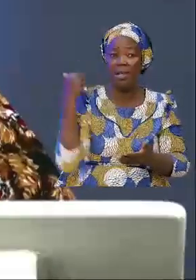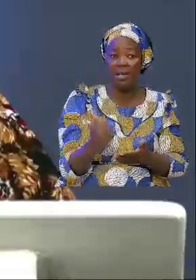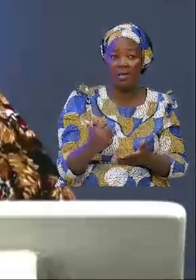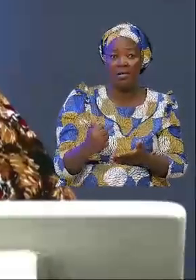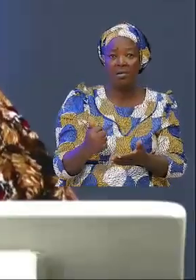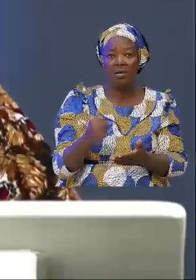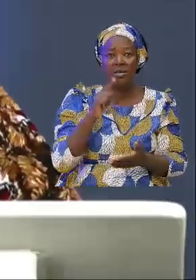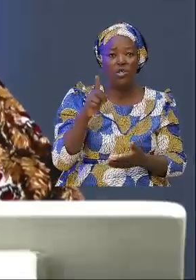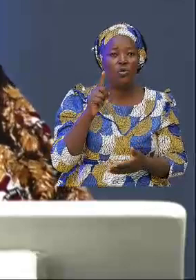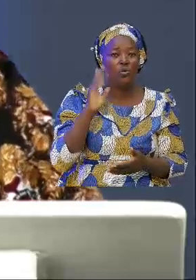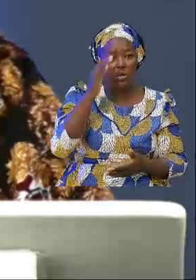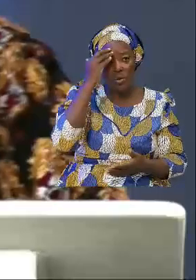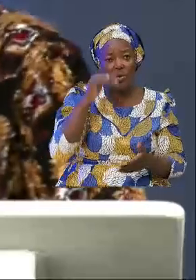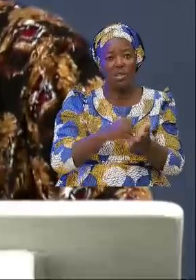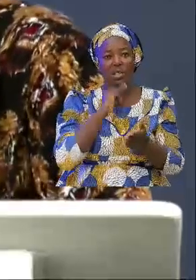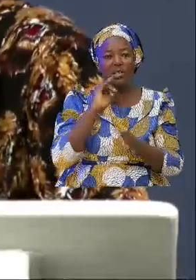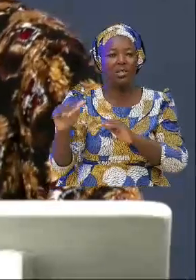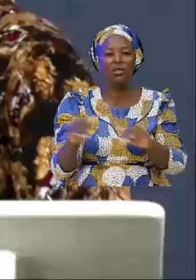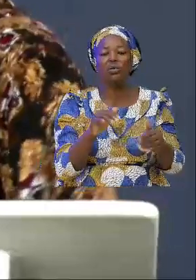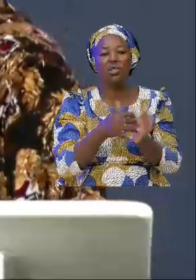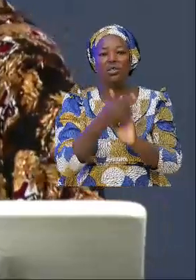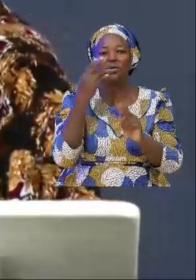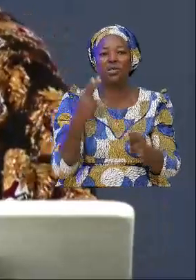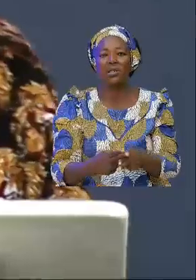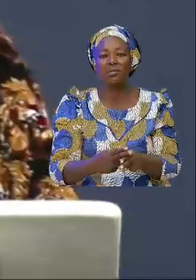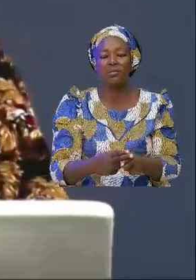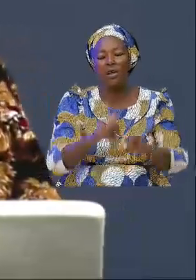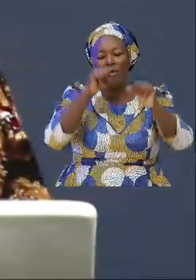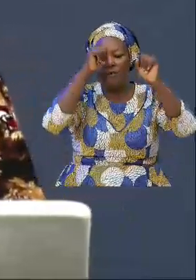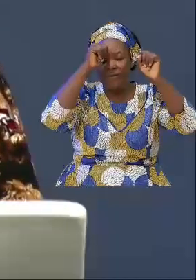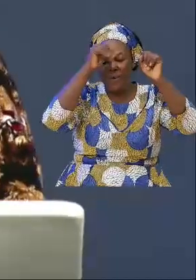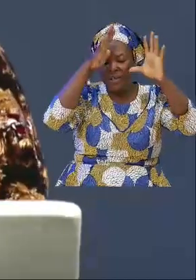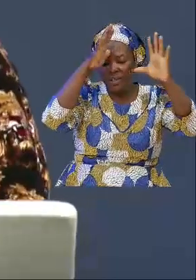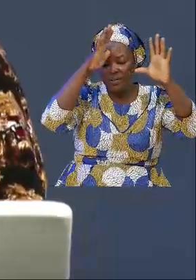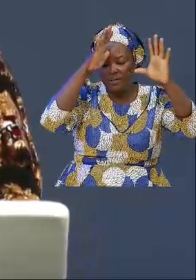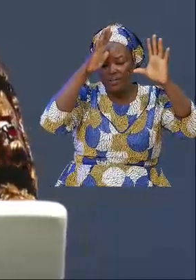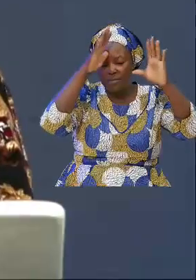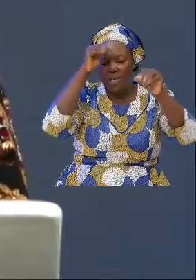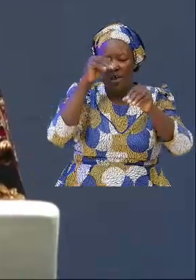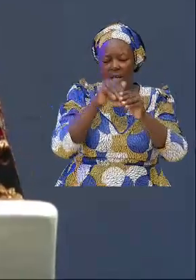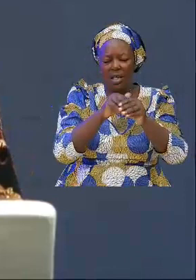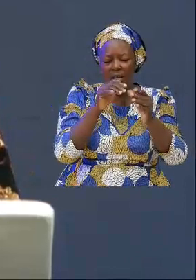When you hear the final amen, you will know it is done.